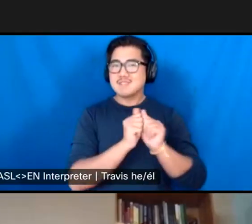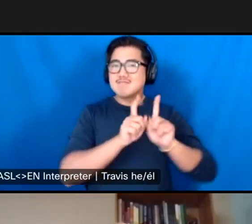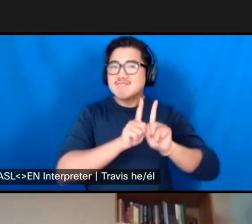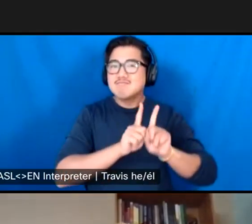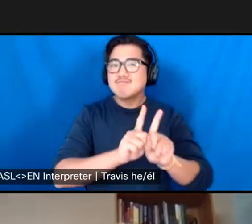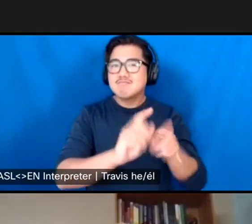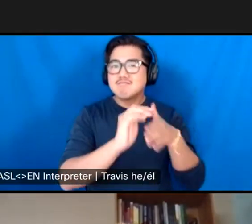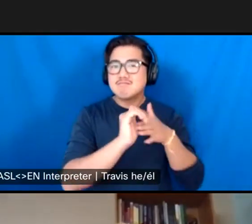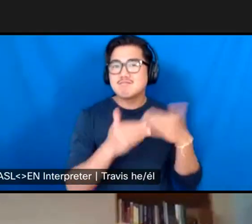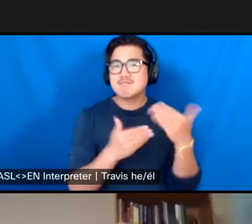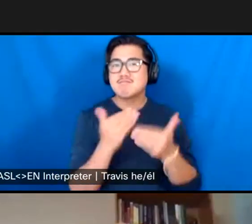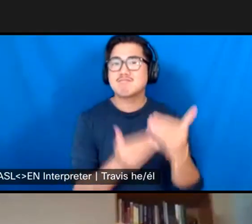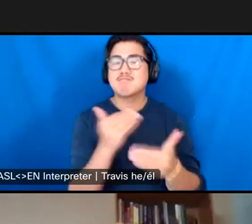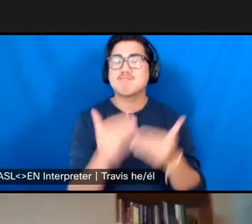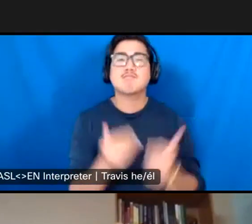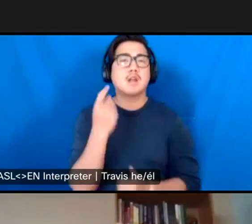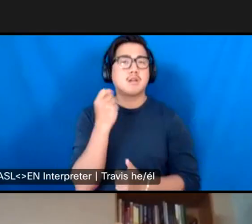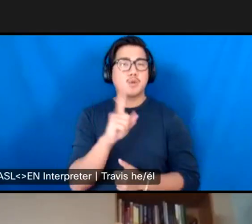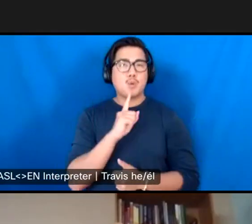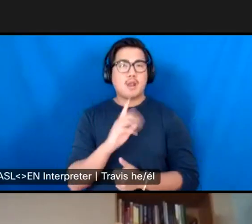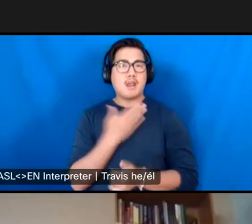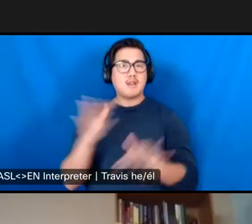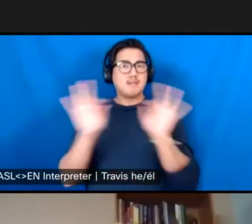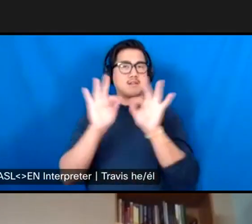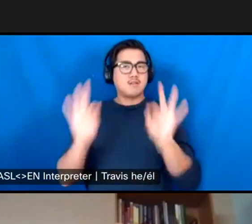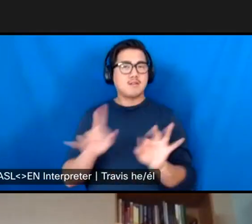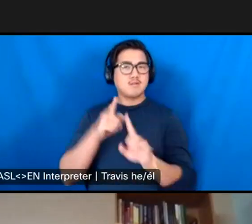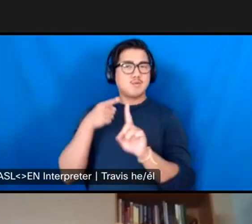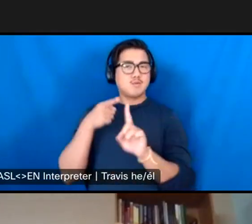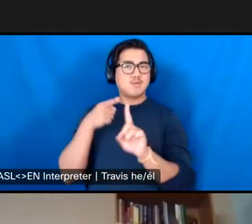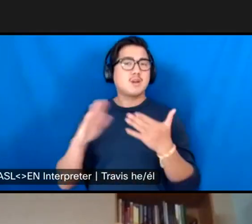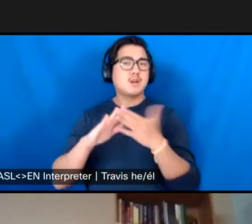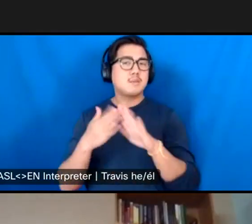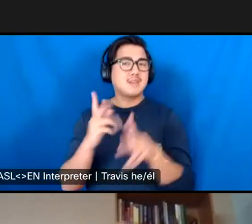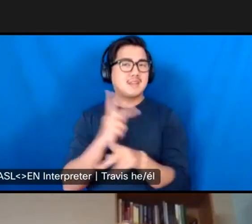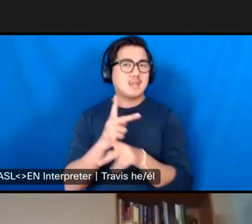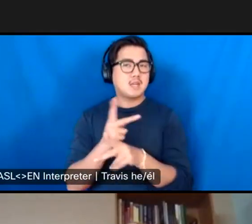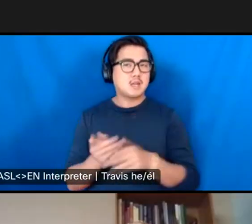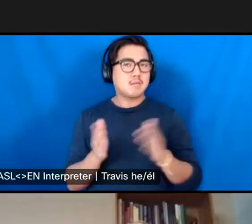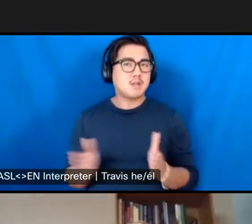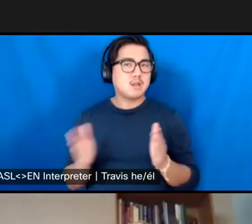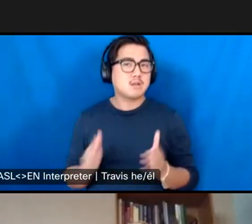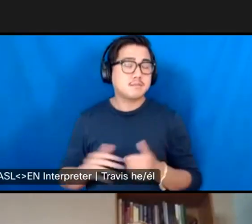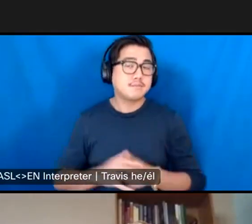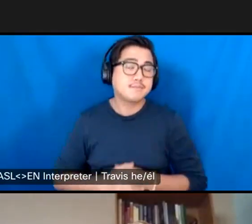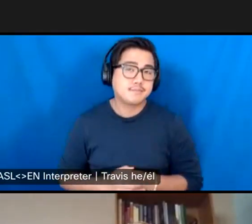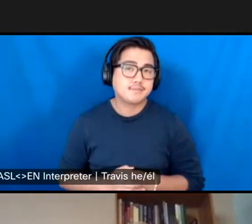frameworks includes a community care plan. Because when we talk about